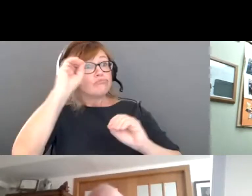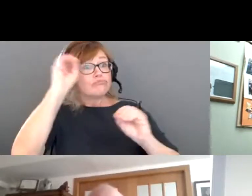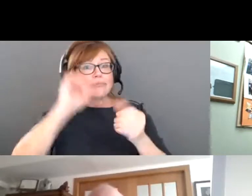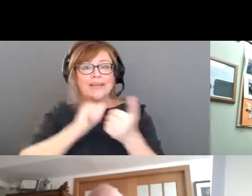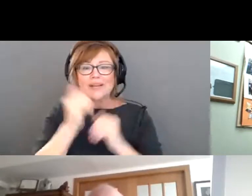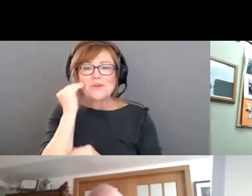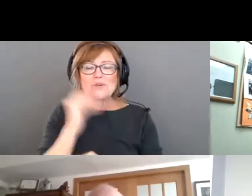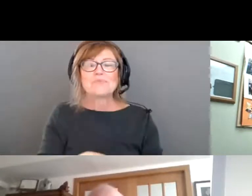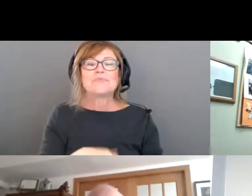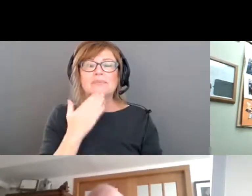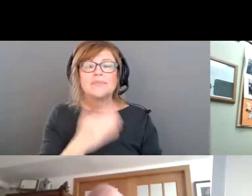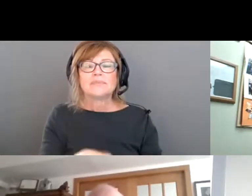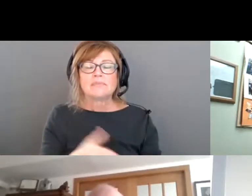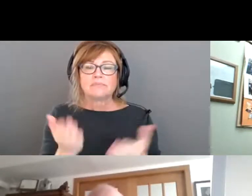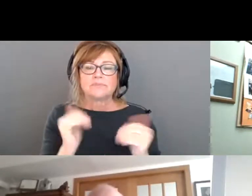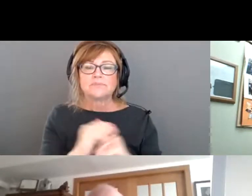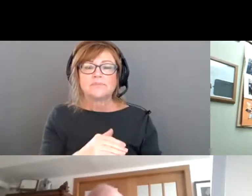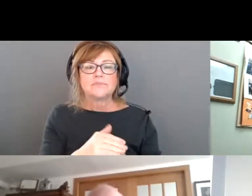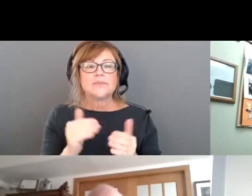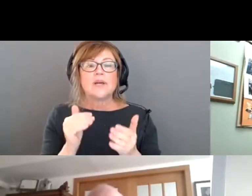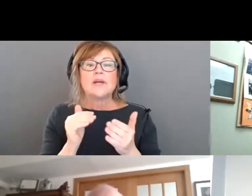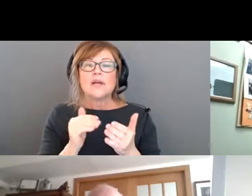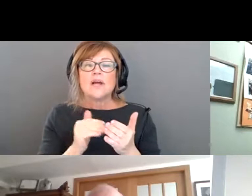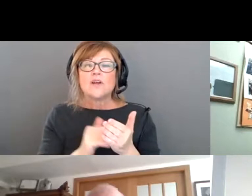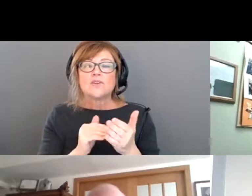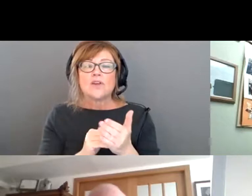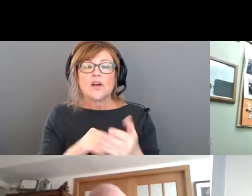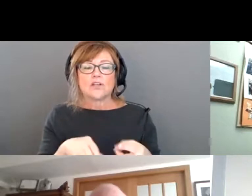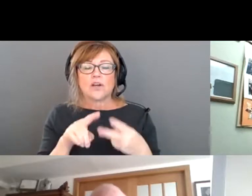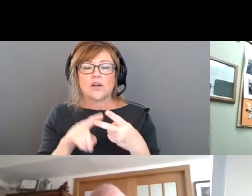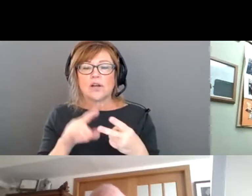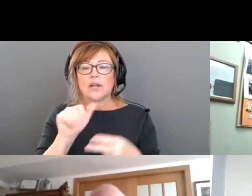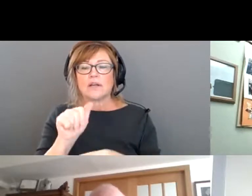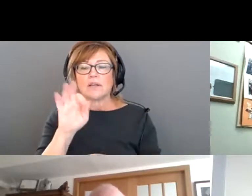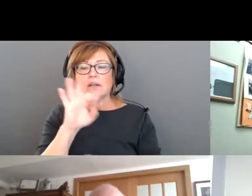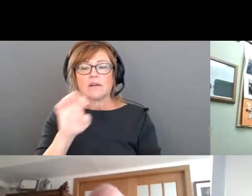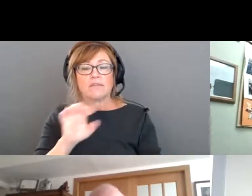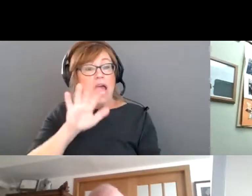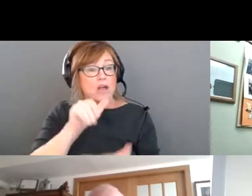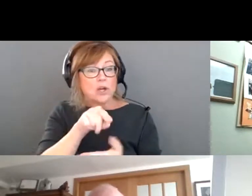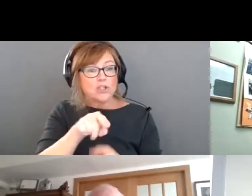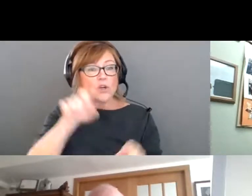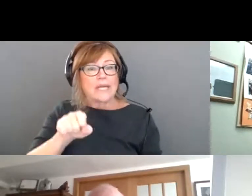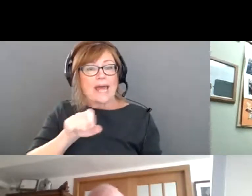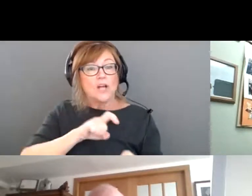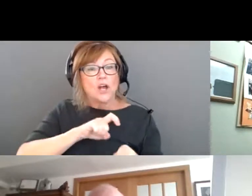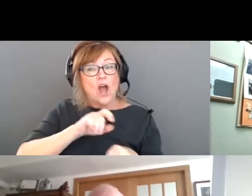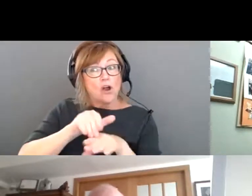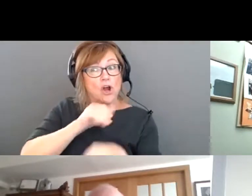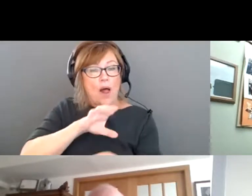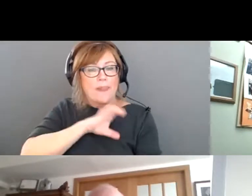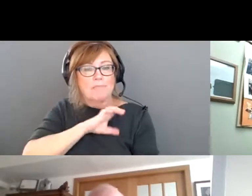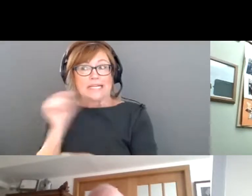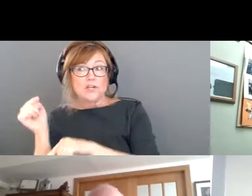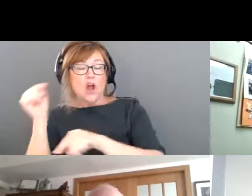Thank you. Dr. Yaffe, in Montreal, are you able to call police and request a wellness check if there